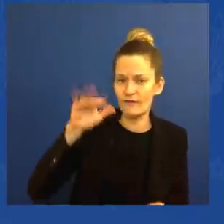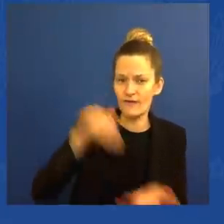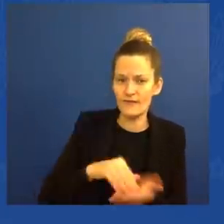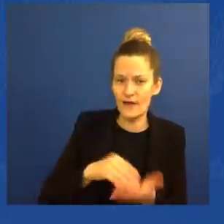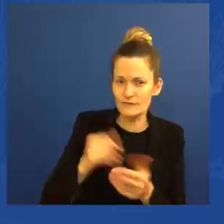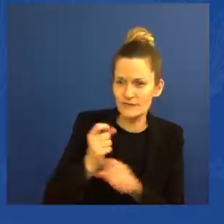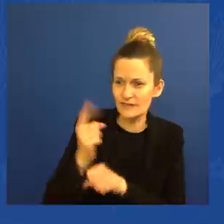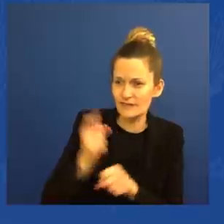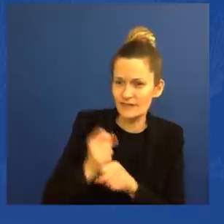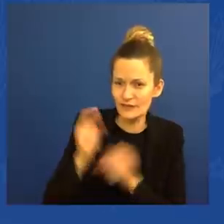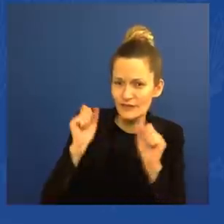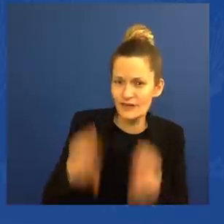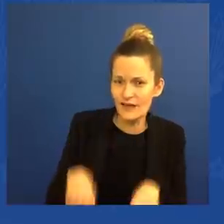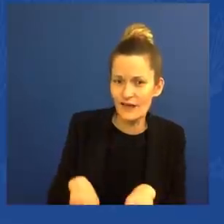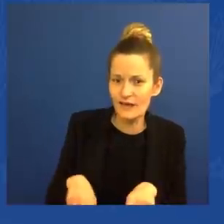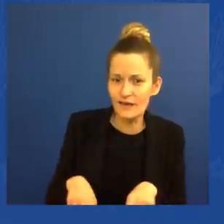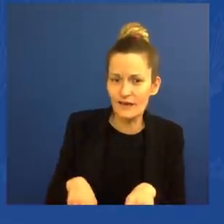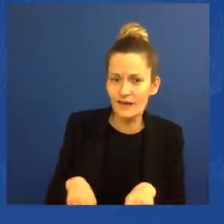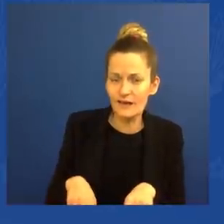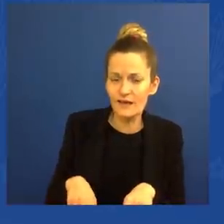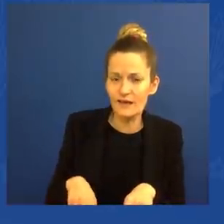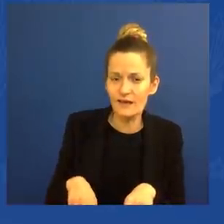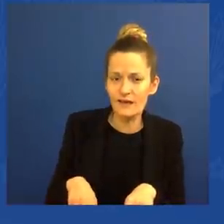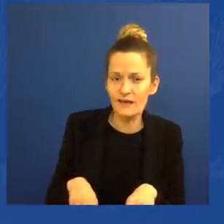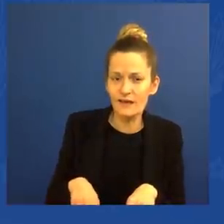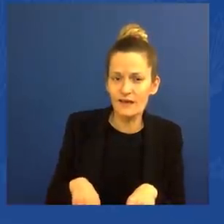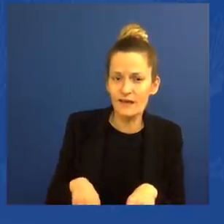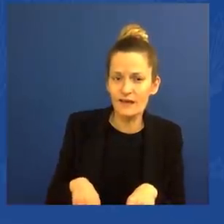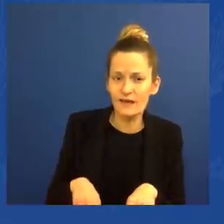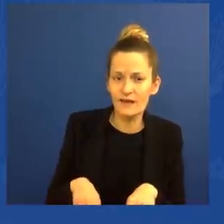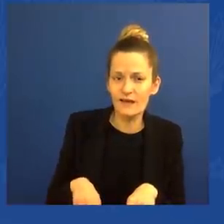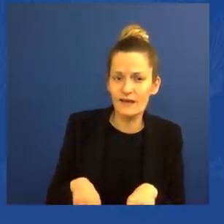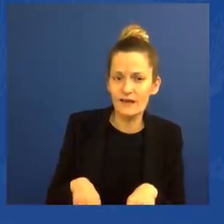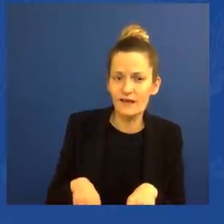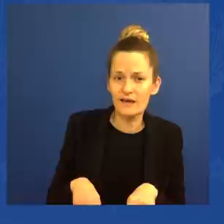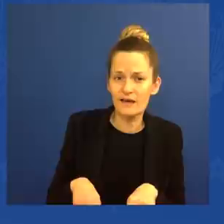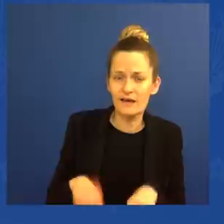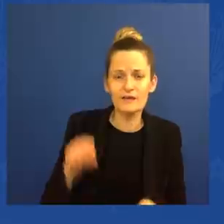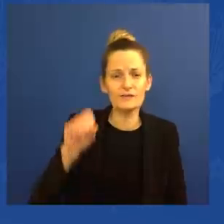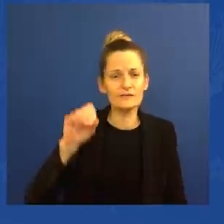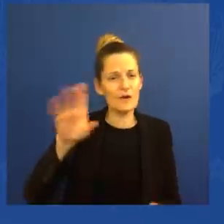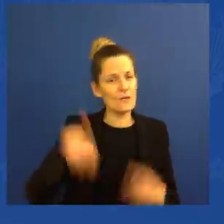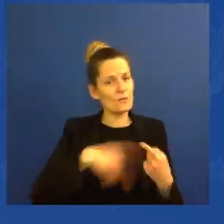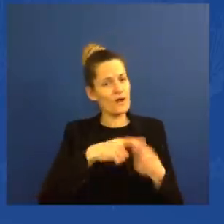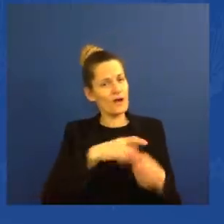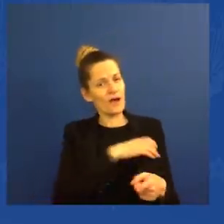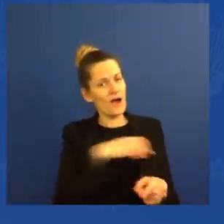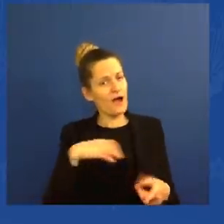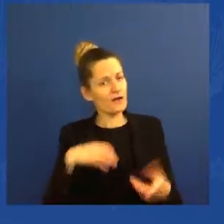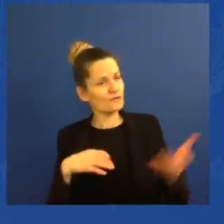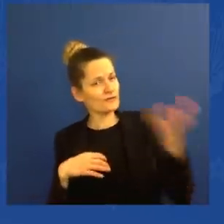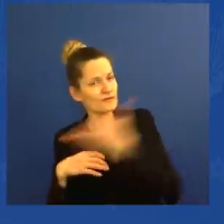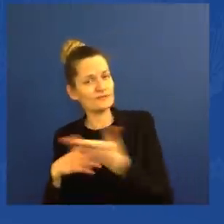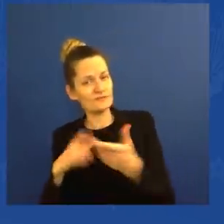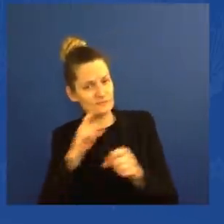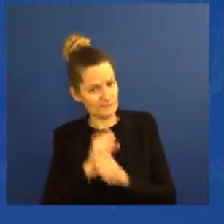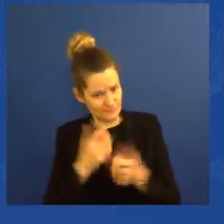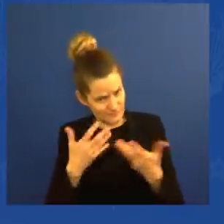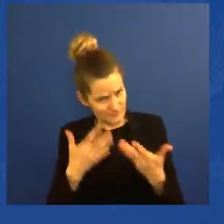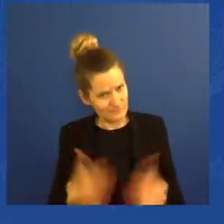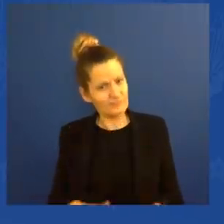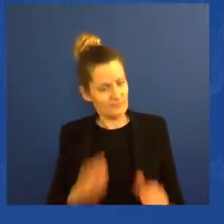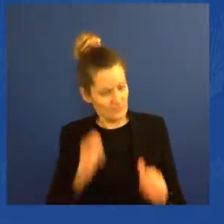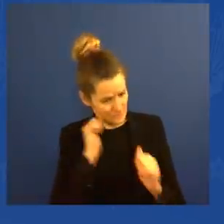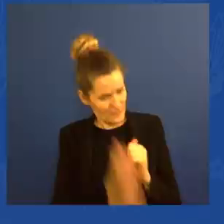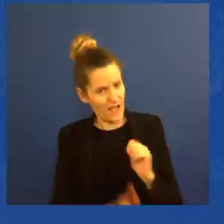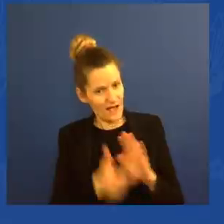And as soon as the Congress sends me the bipartisan innovation bill, a bill that will invest another $52 billion in computer chips, I